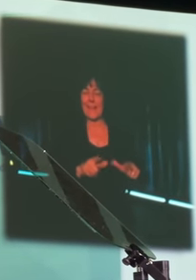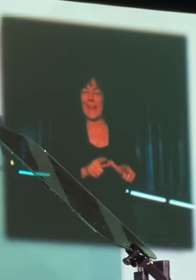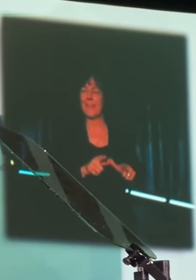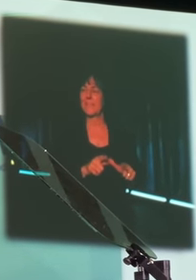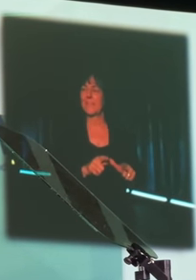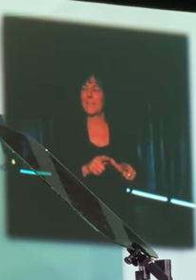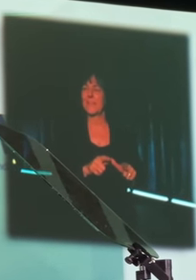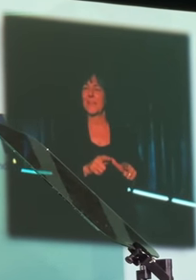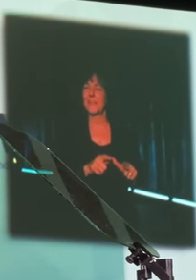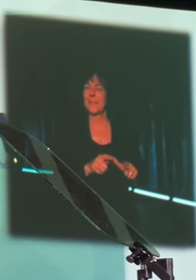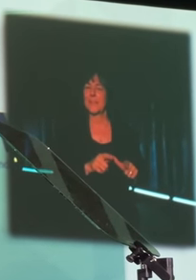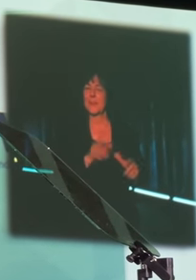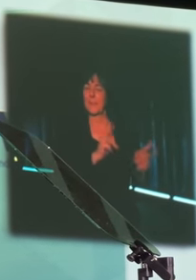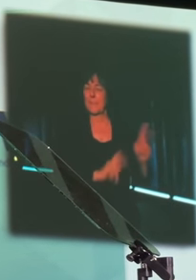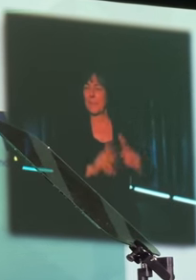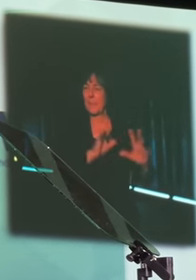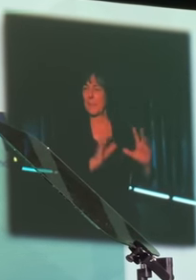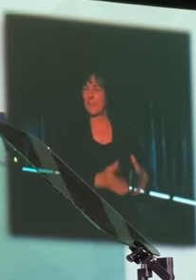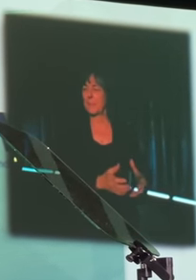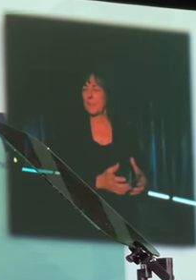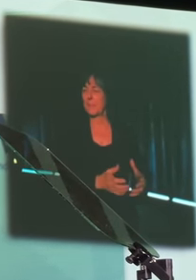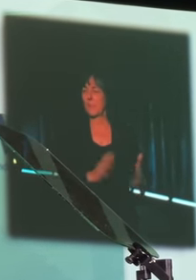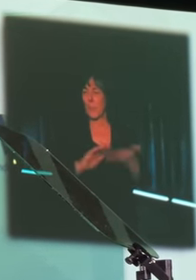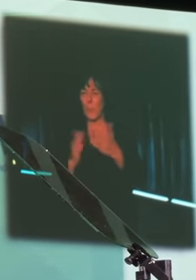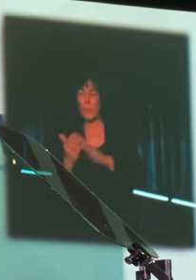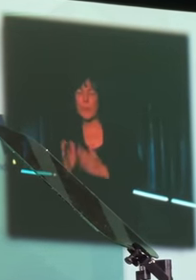Native voices, Native communities,